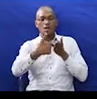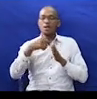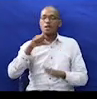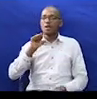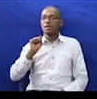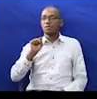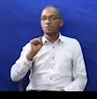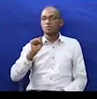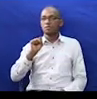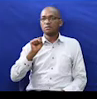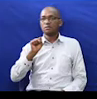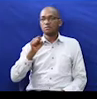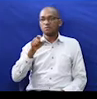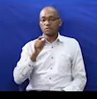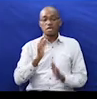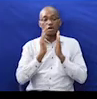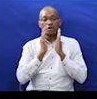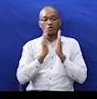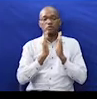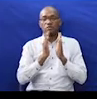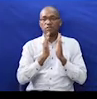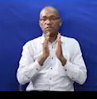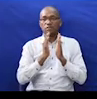where S is a constant ratio,